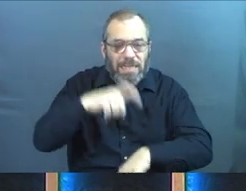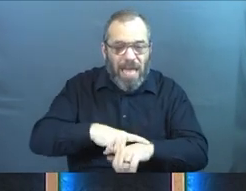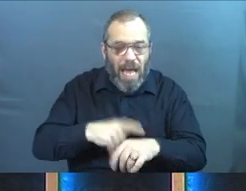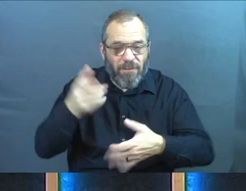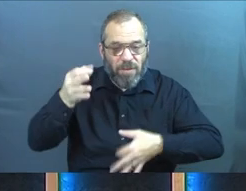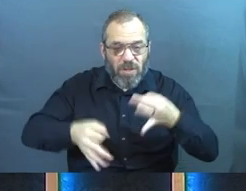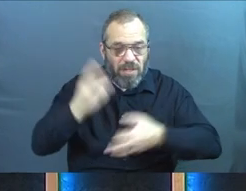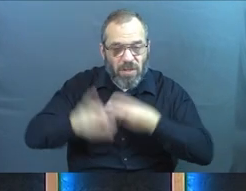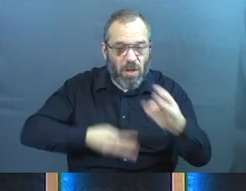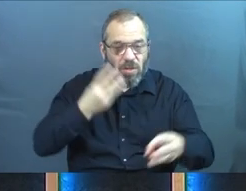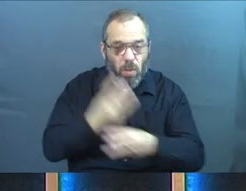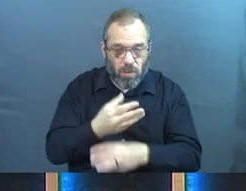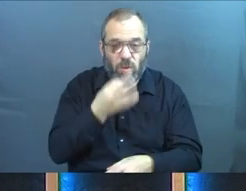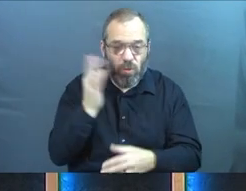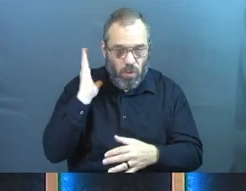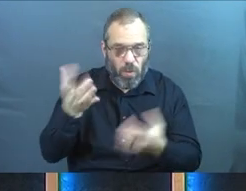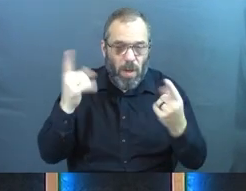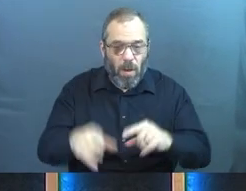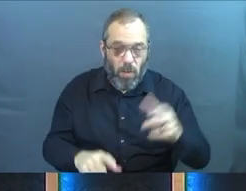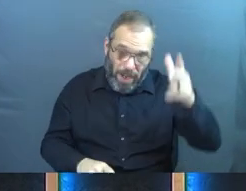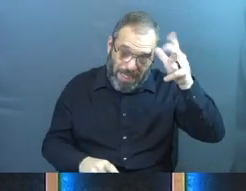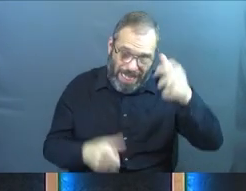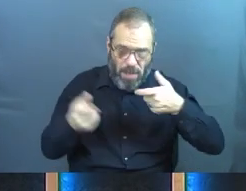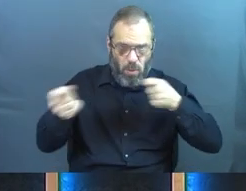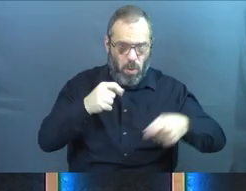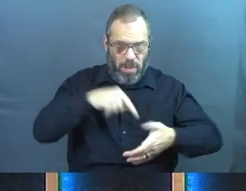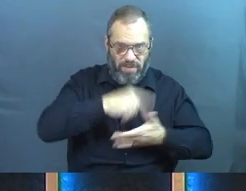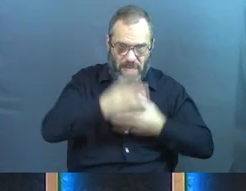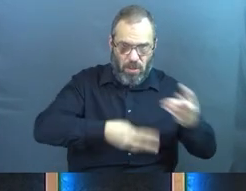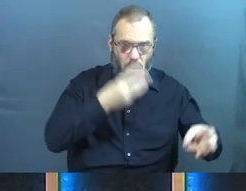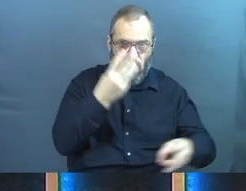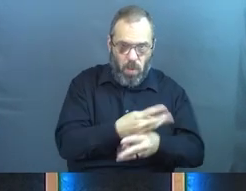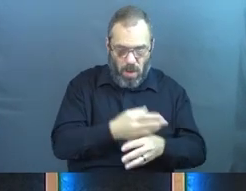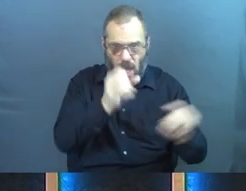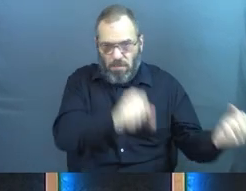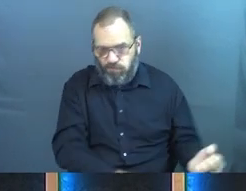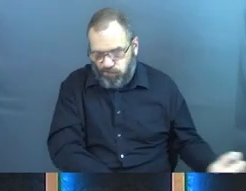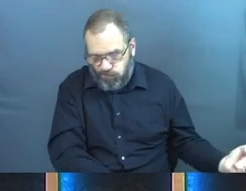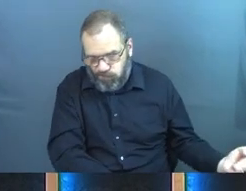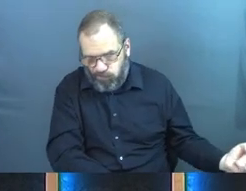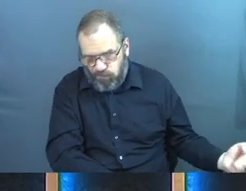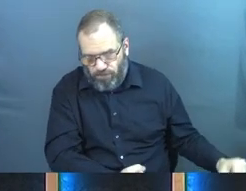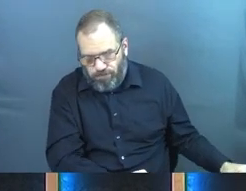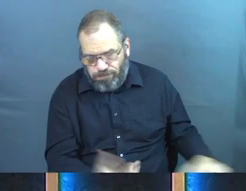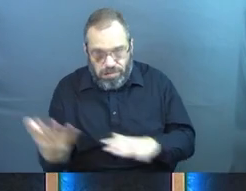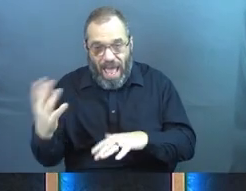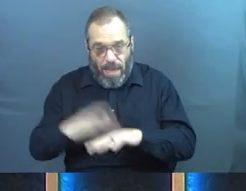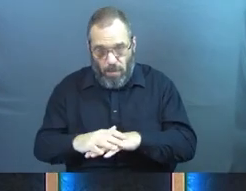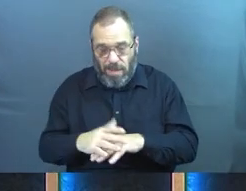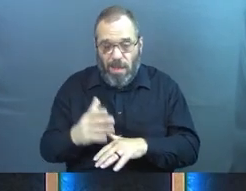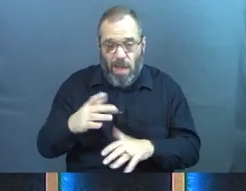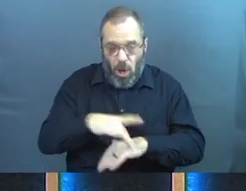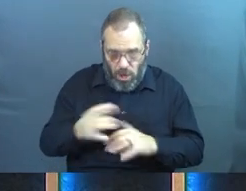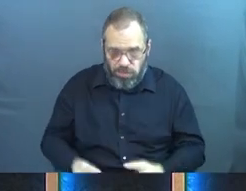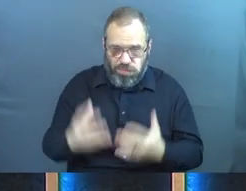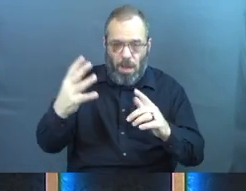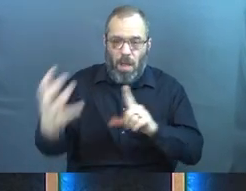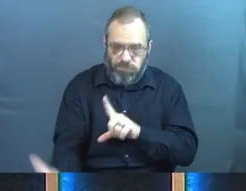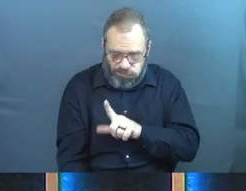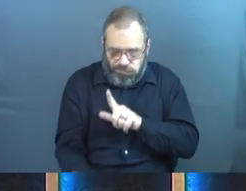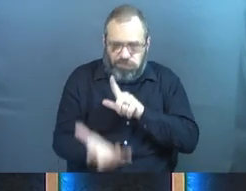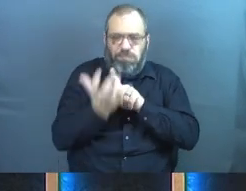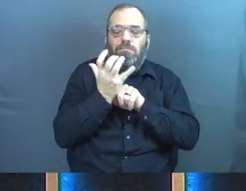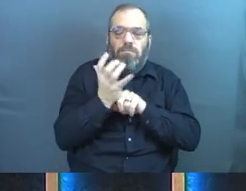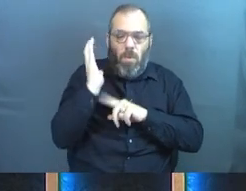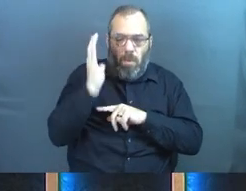for judging this world has come, when Satan, the ruler of this world, will be cast out. And when I am lifted up from the earth, I will draw everyone to